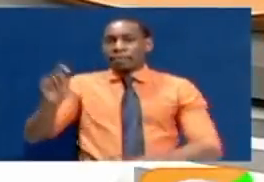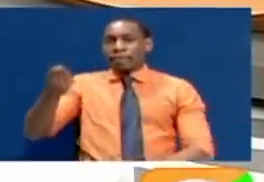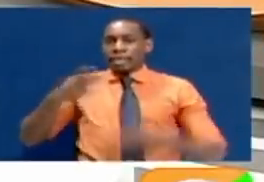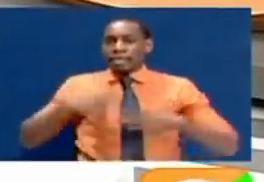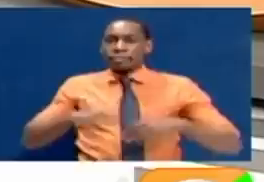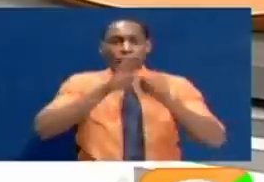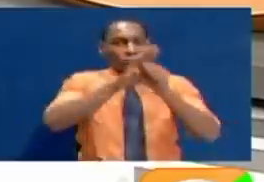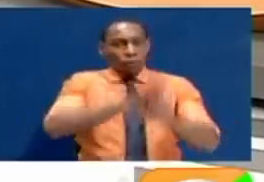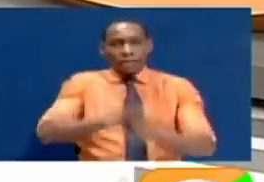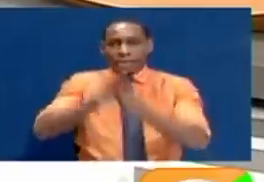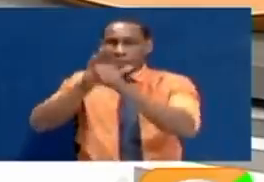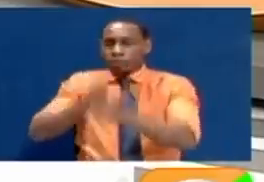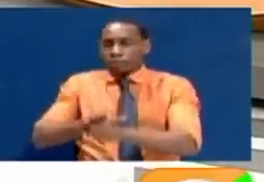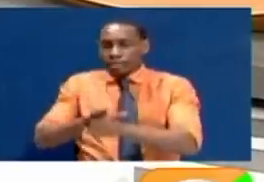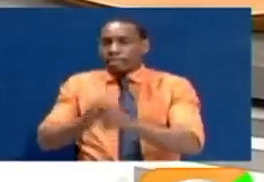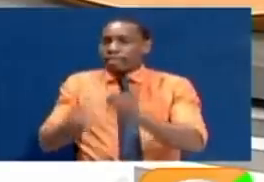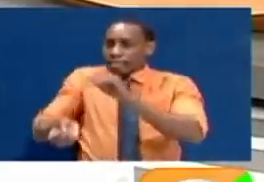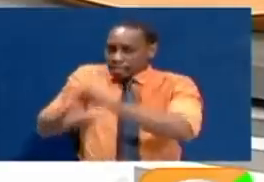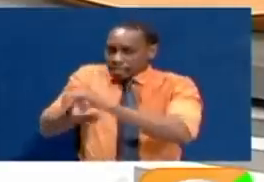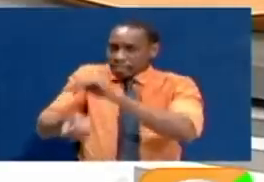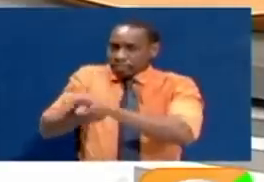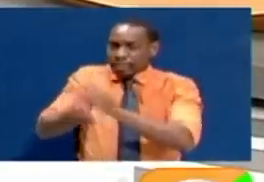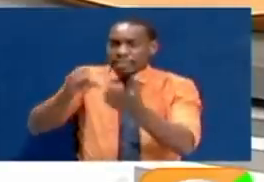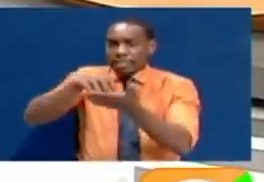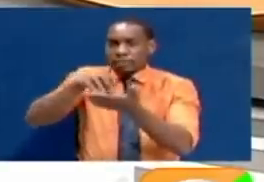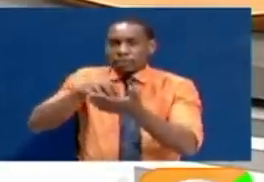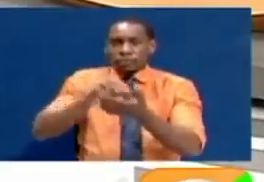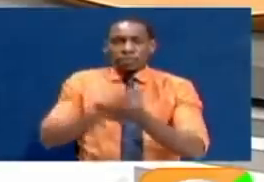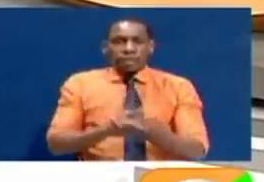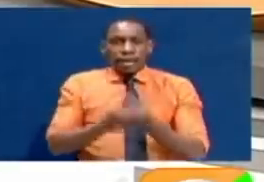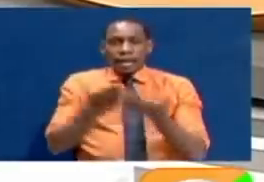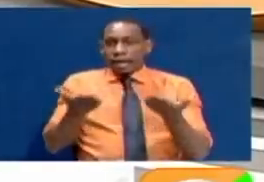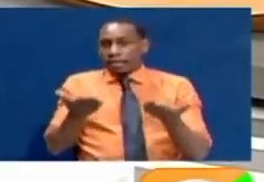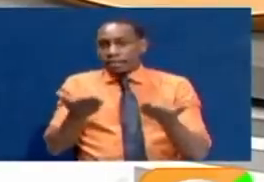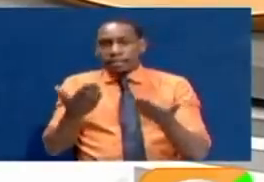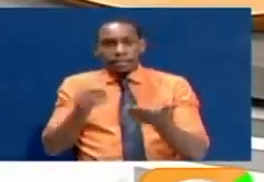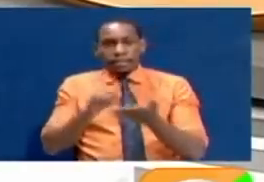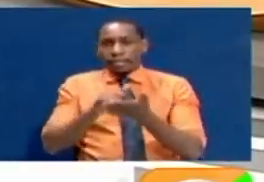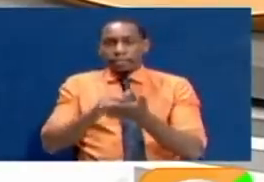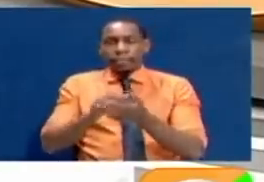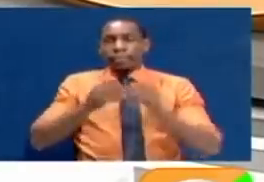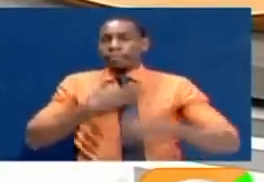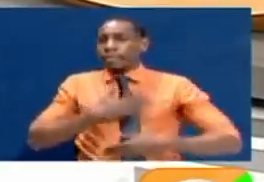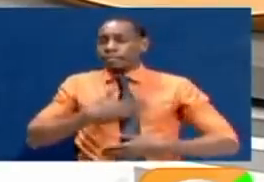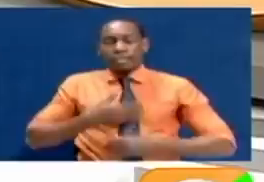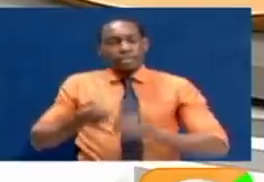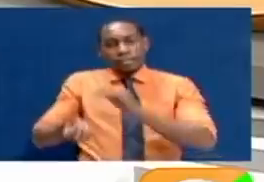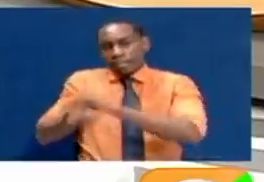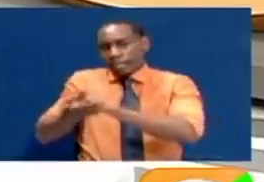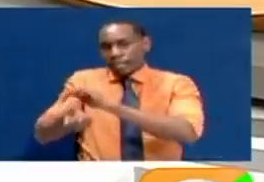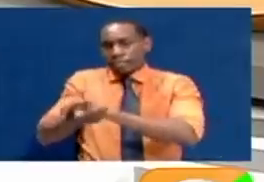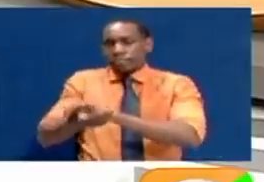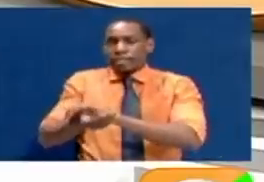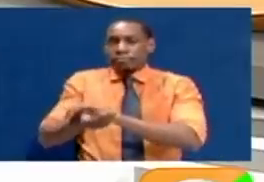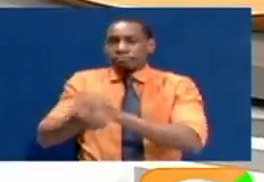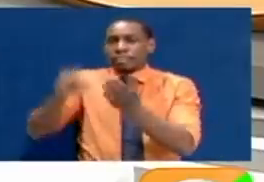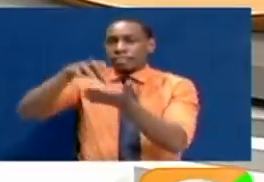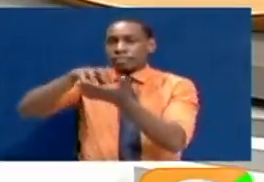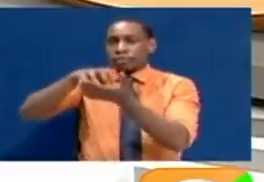being harassed by the... Describe for us, if you will. None of us experienced that. Could you please just expound for